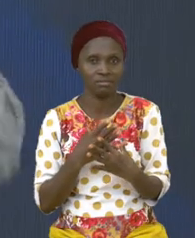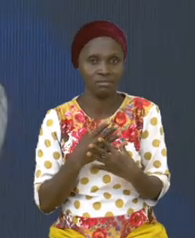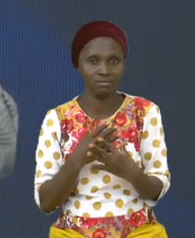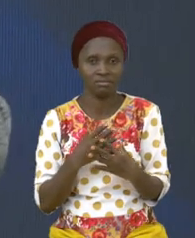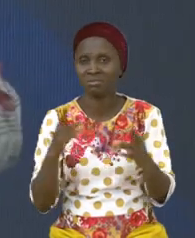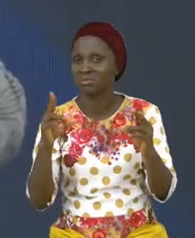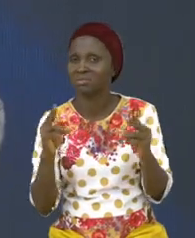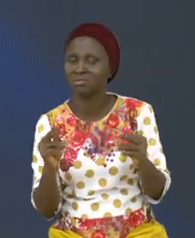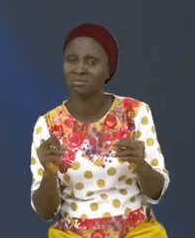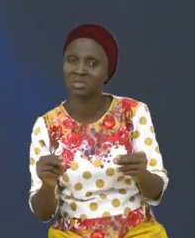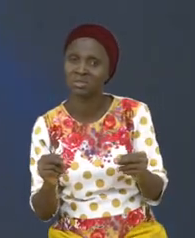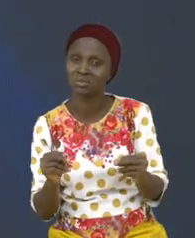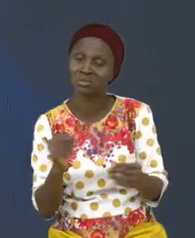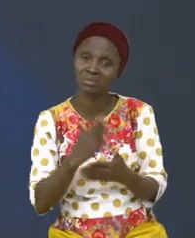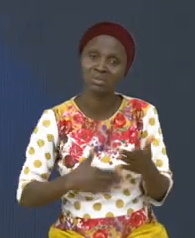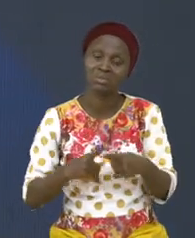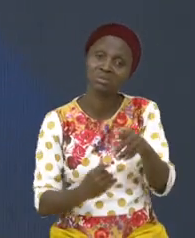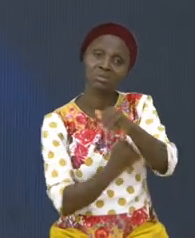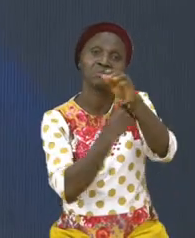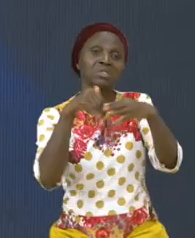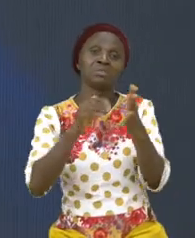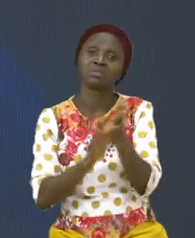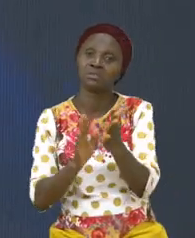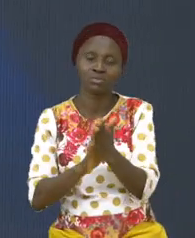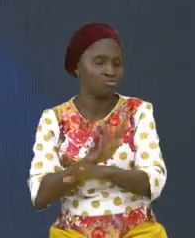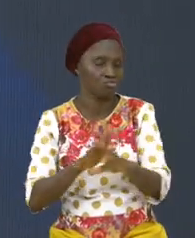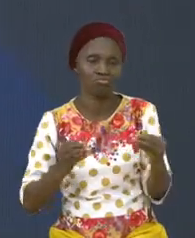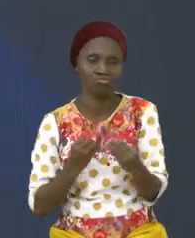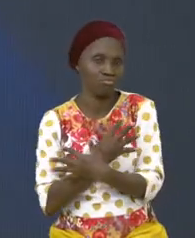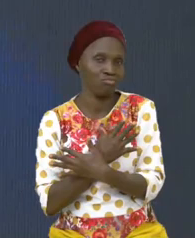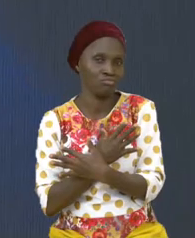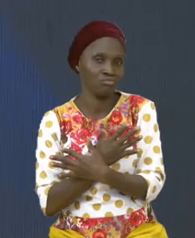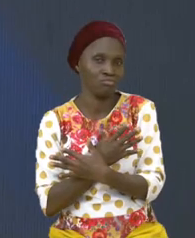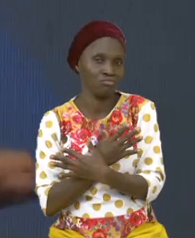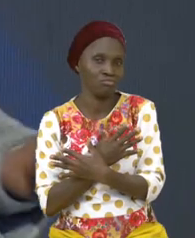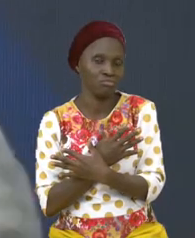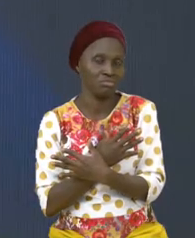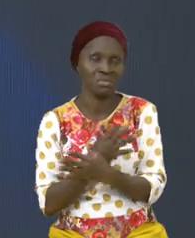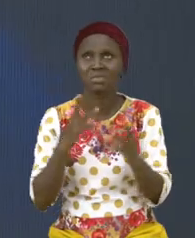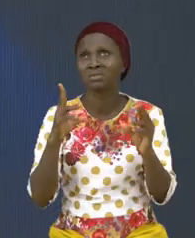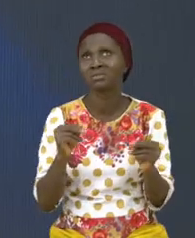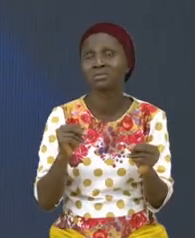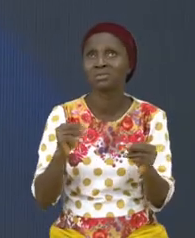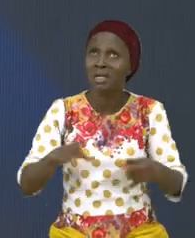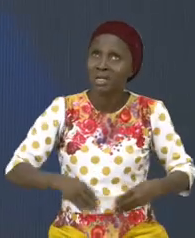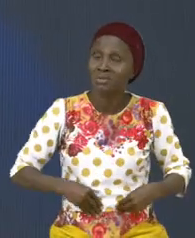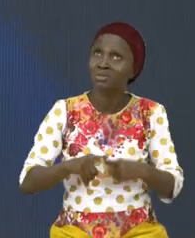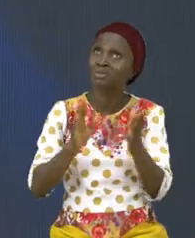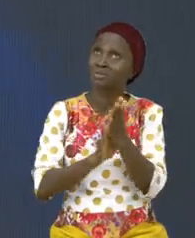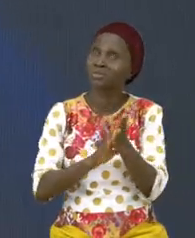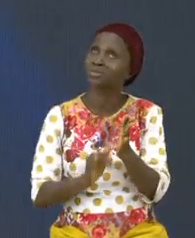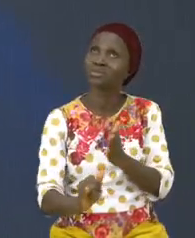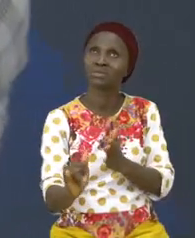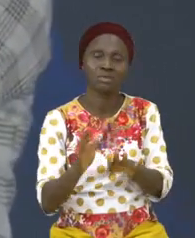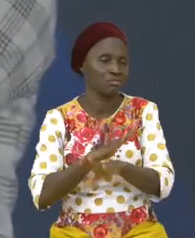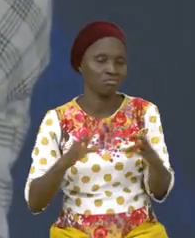No sponsorship yet, fear thou not. No admission yet, fear thou not.